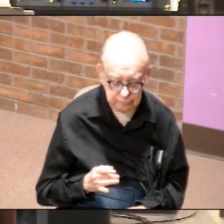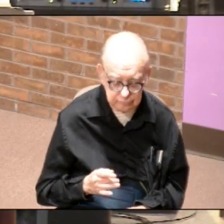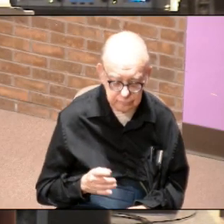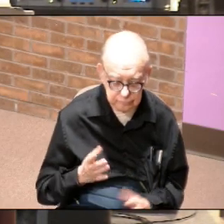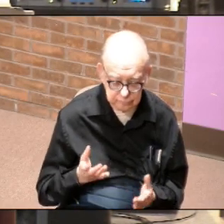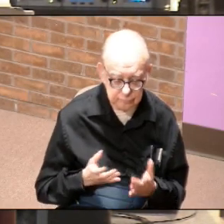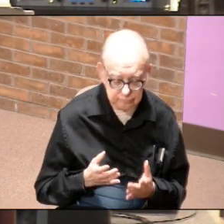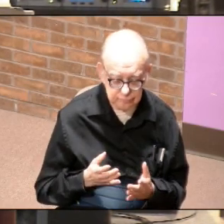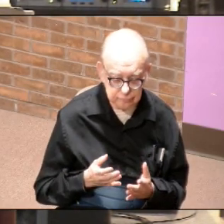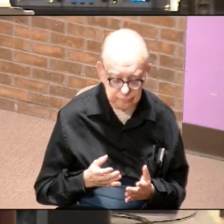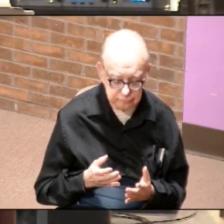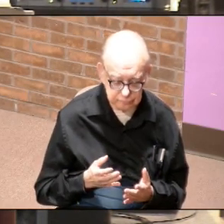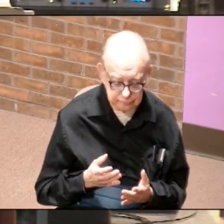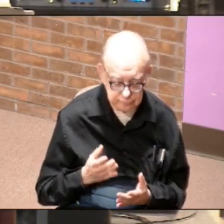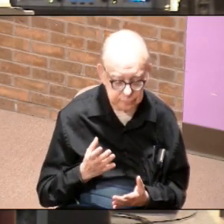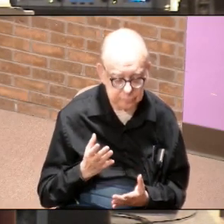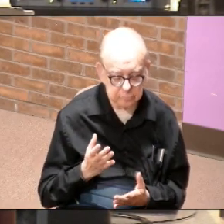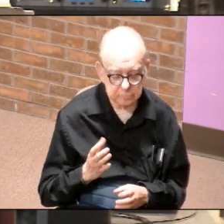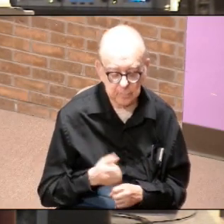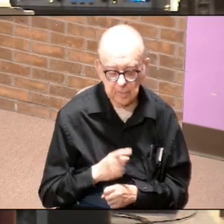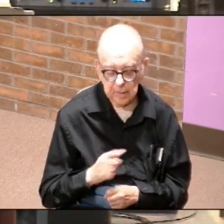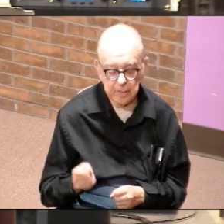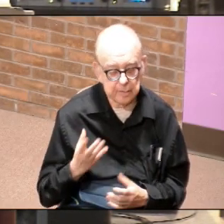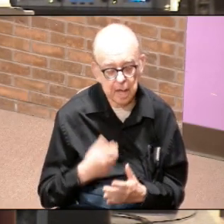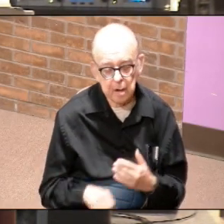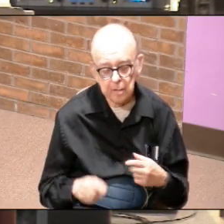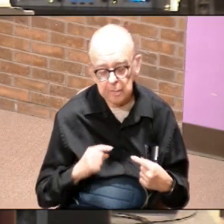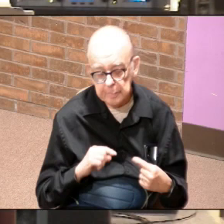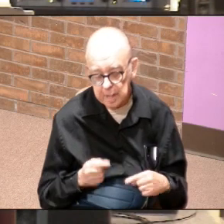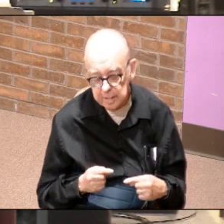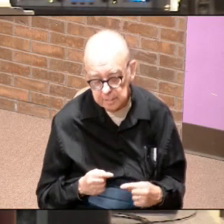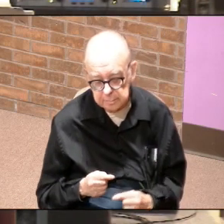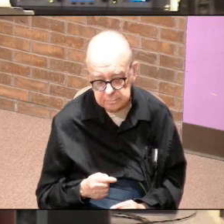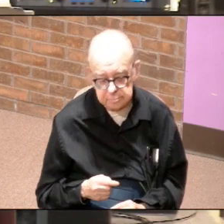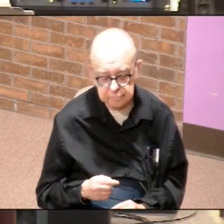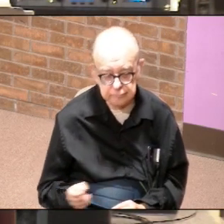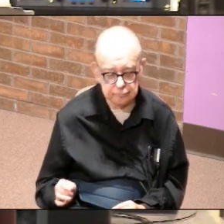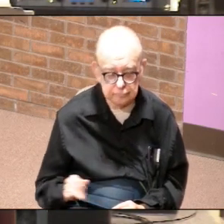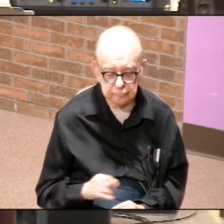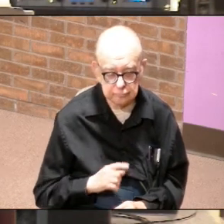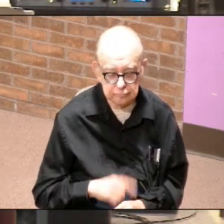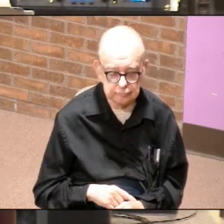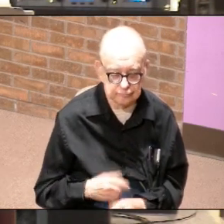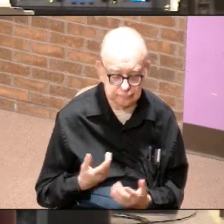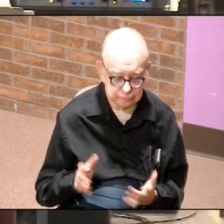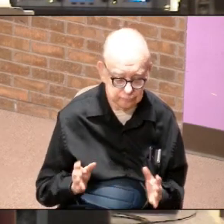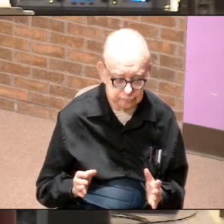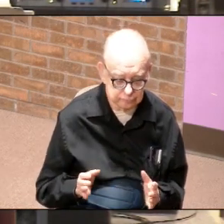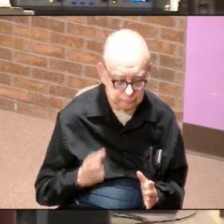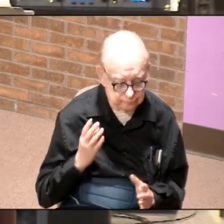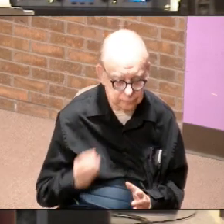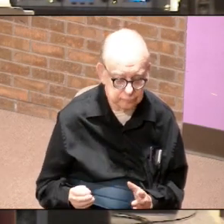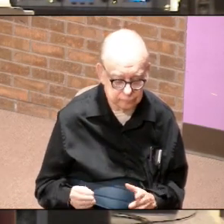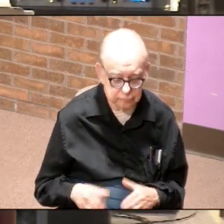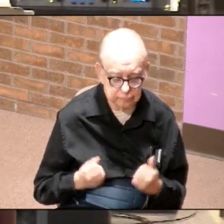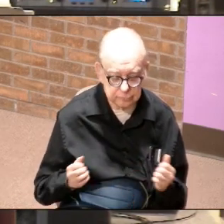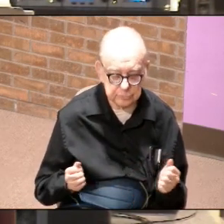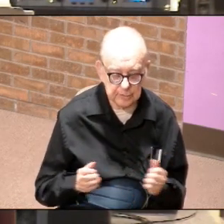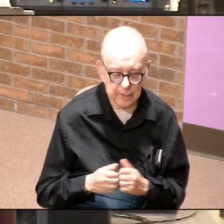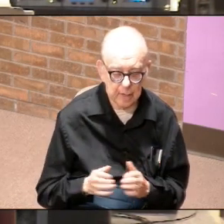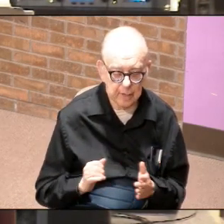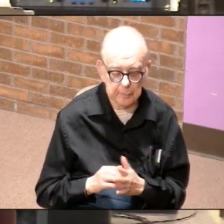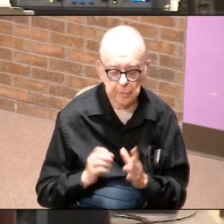And they want to just get them out of that pain. And at the same time, they don't want to experience life without